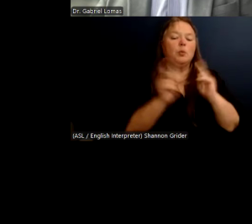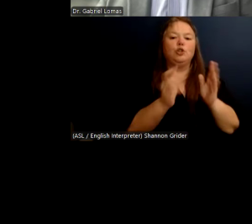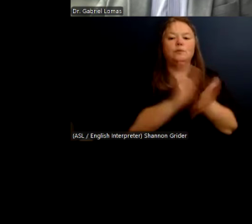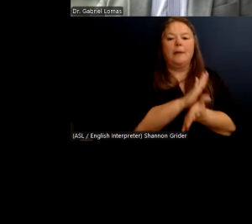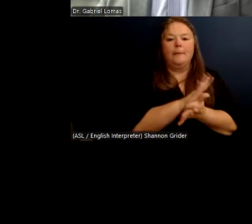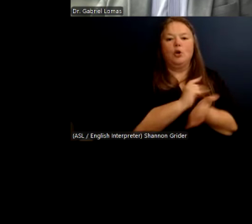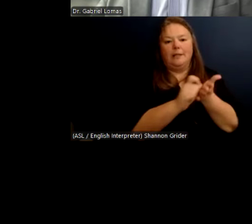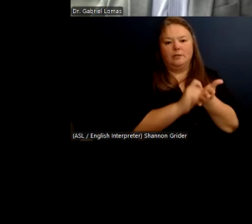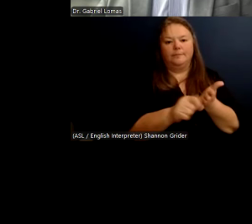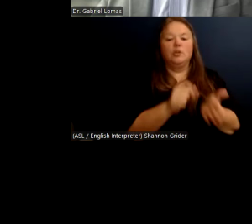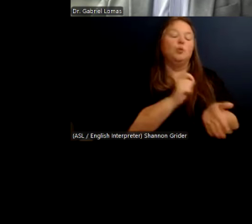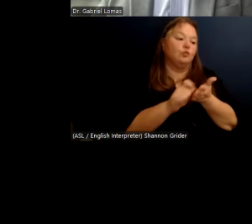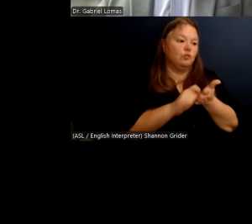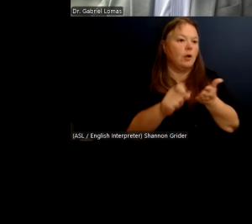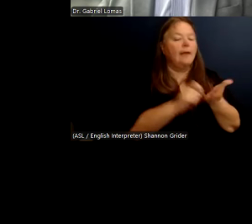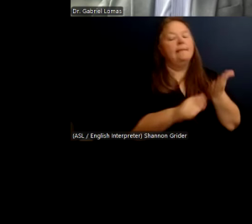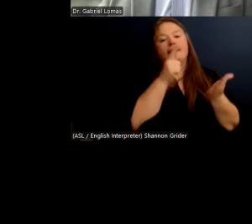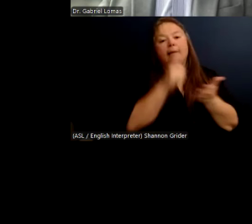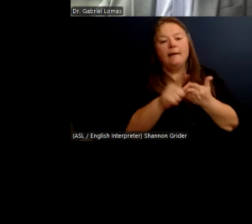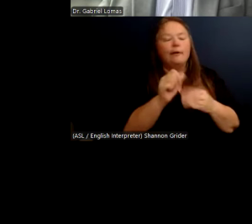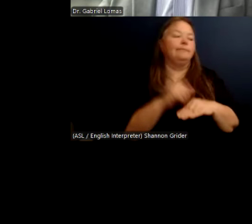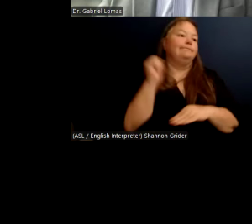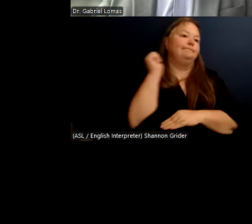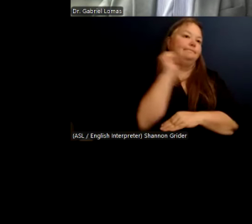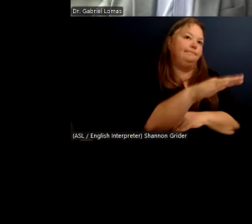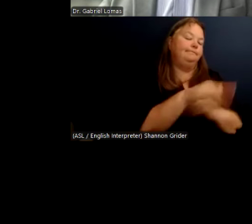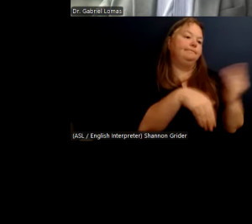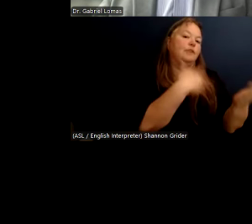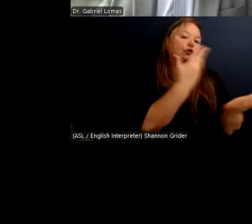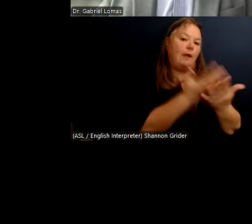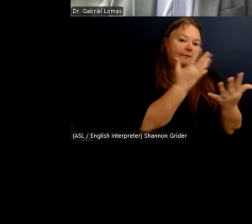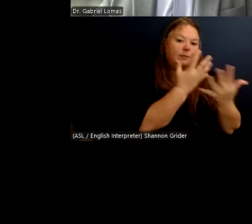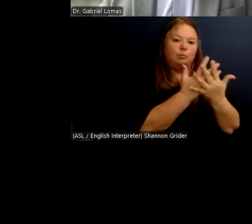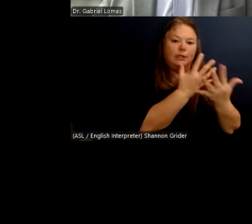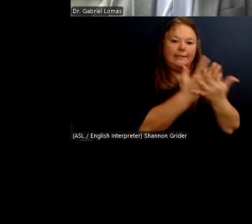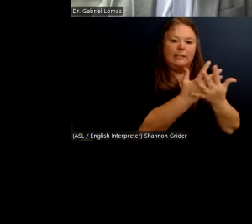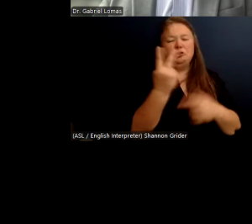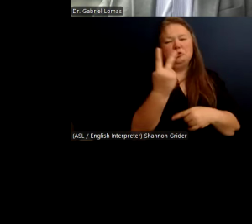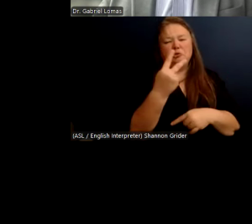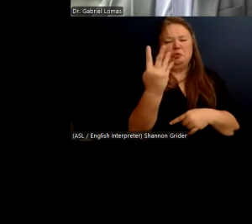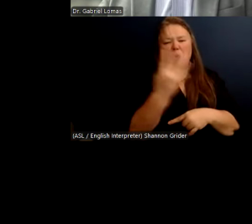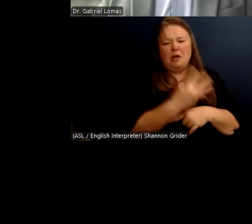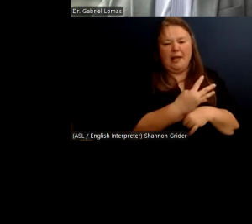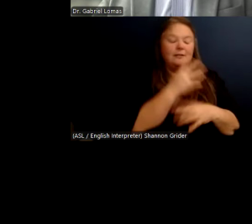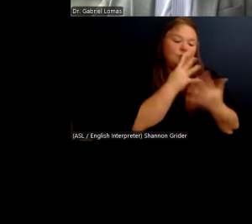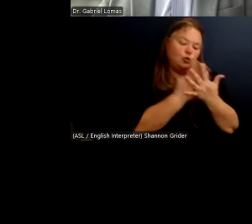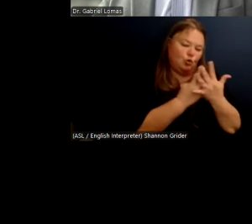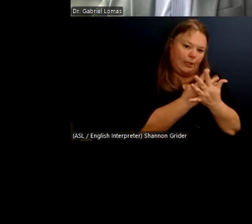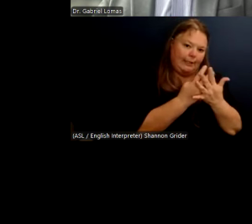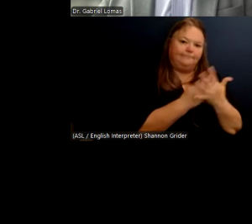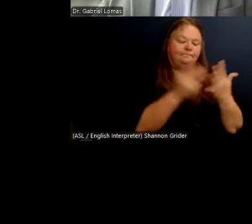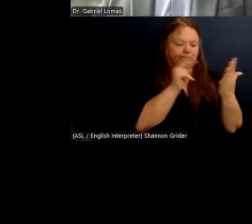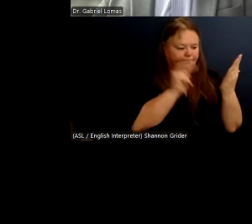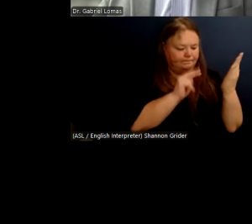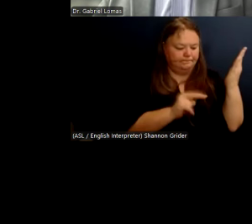write a letter, you would send it, it would arrive at the prison. It would take maybe 2 to 4 days. They would have to screen every letter coming